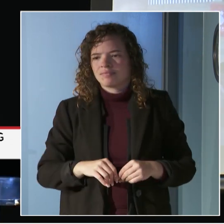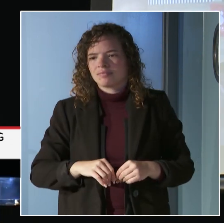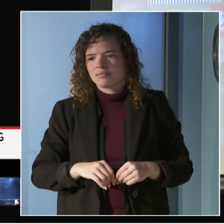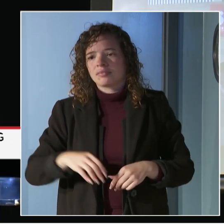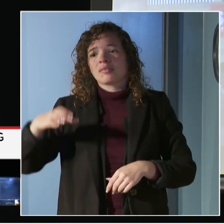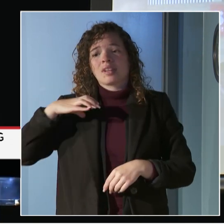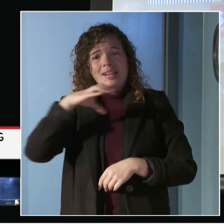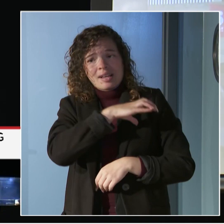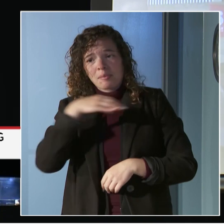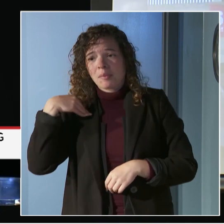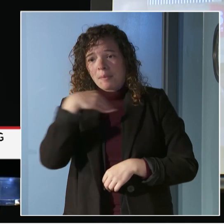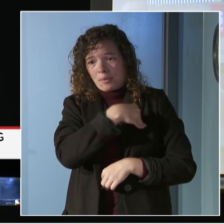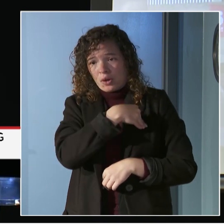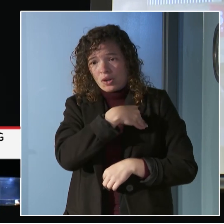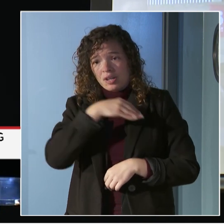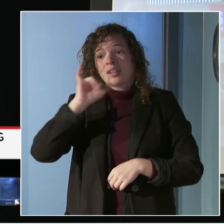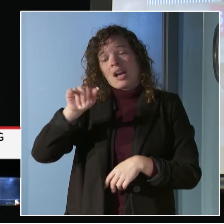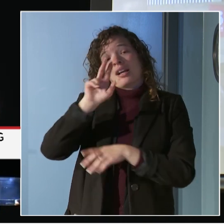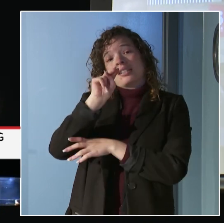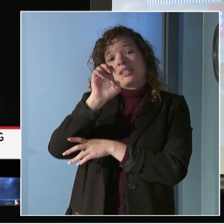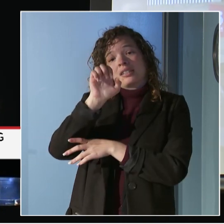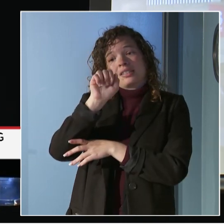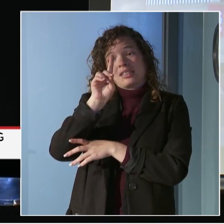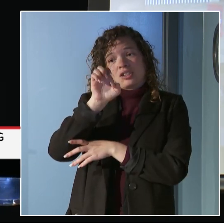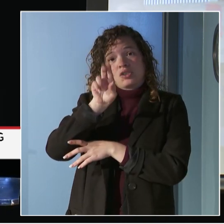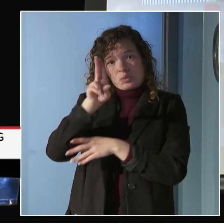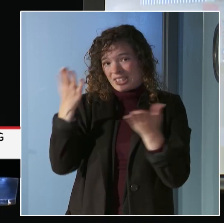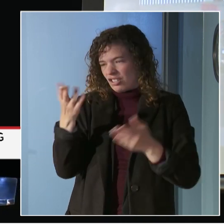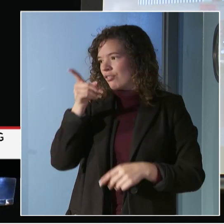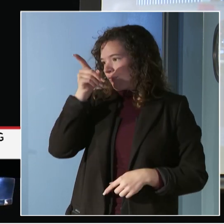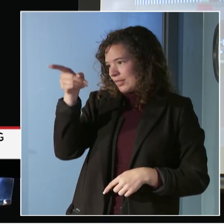Doe. Give her a big round of applause.